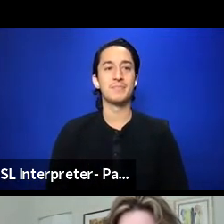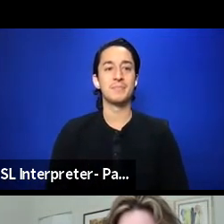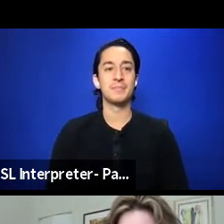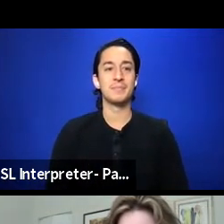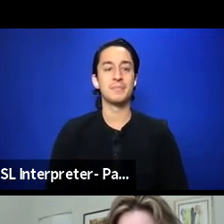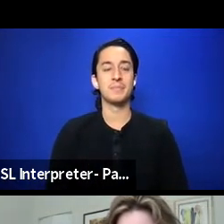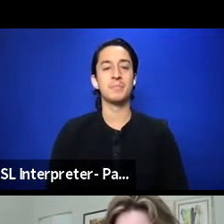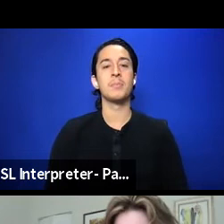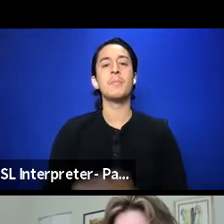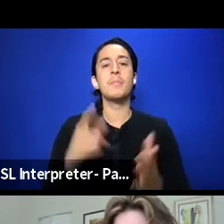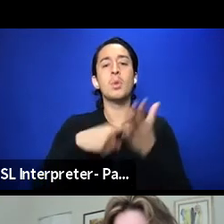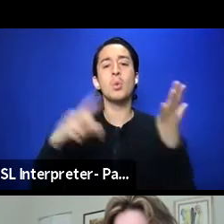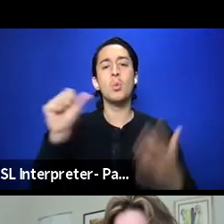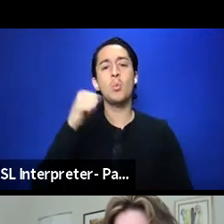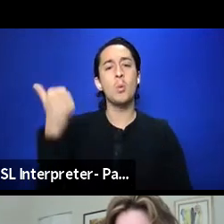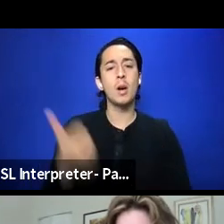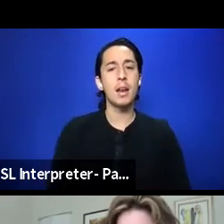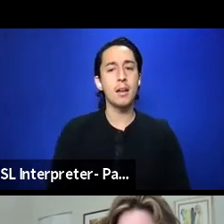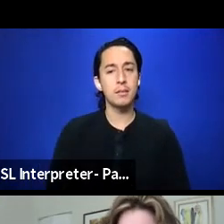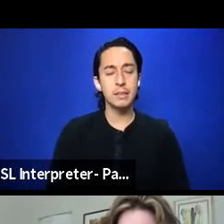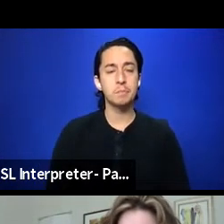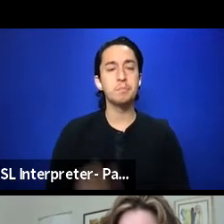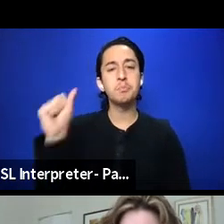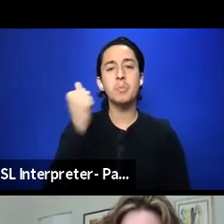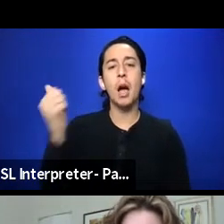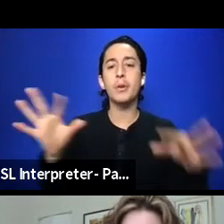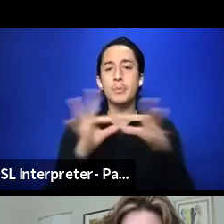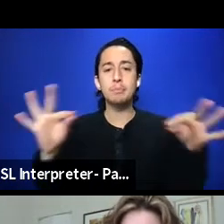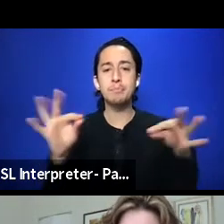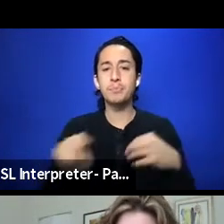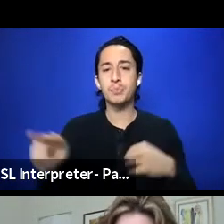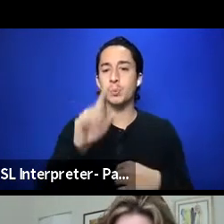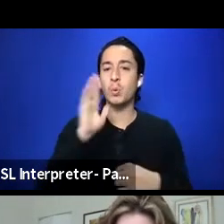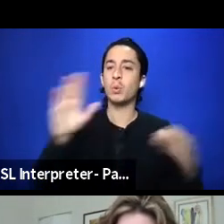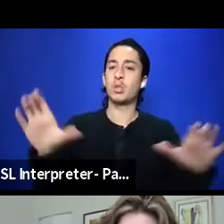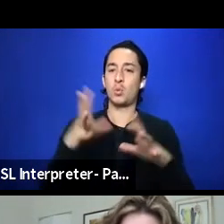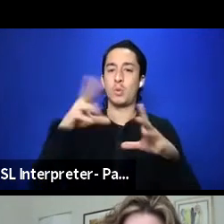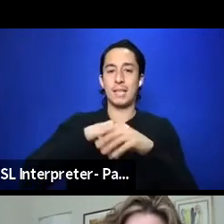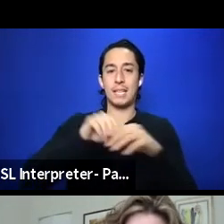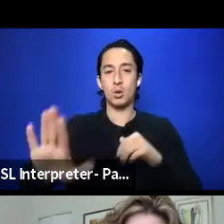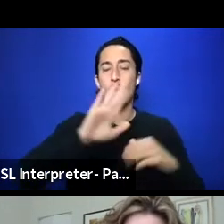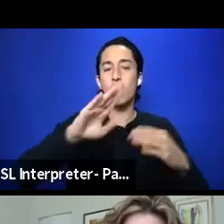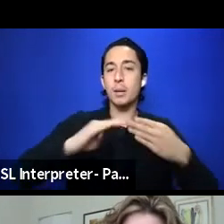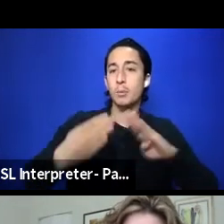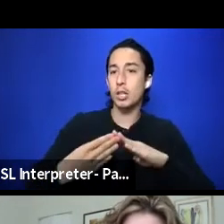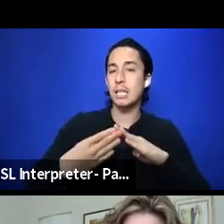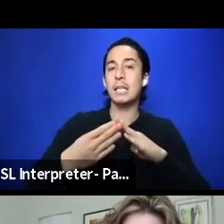What else? What are other ones like? What are other, other decrees you're going to do in your, either in your community, or the global community, or the world community?